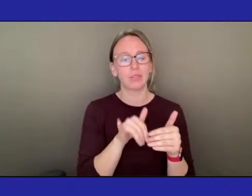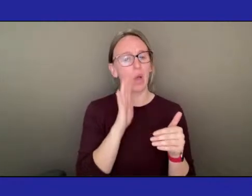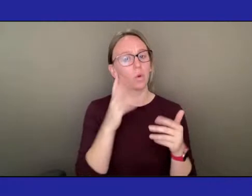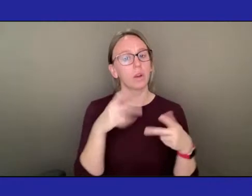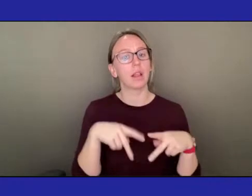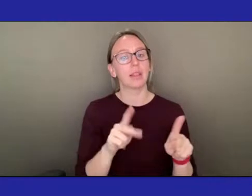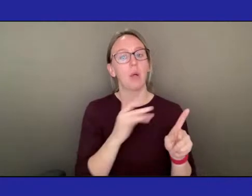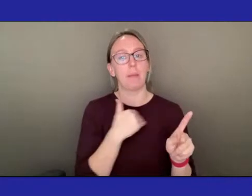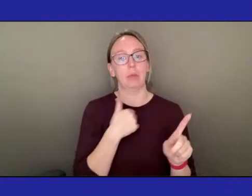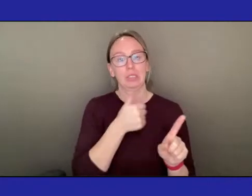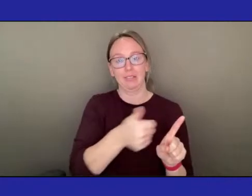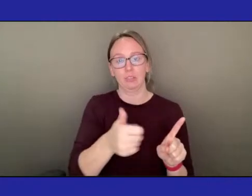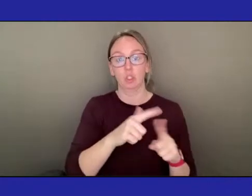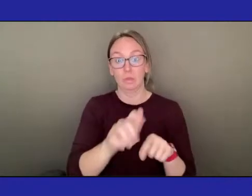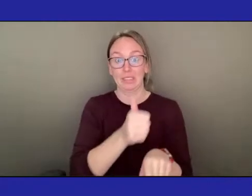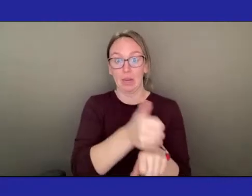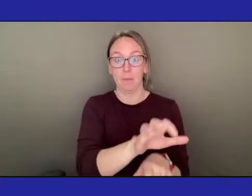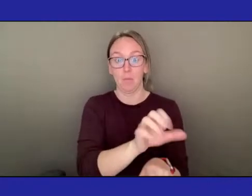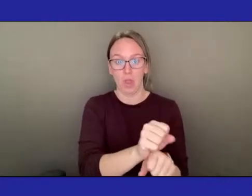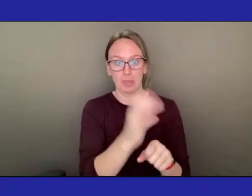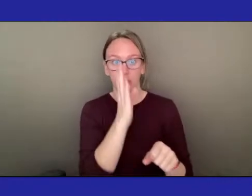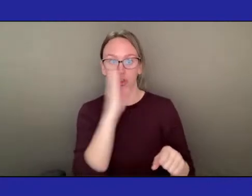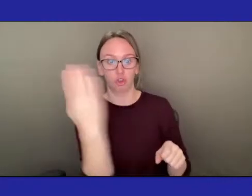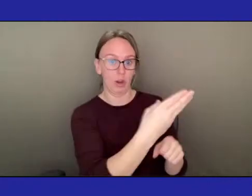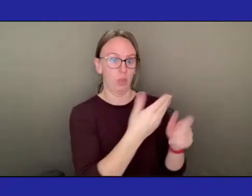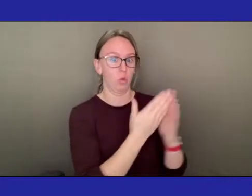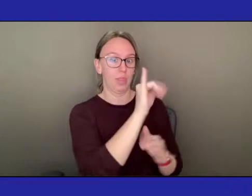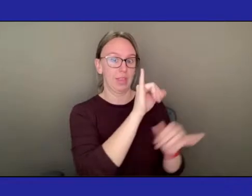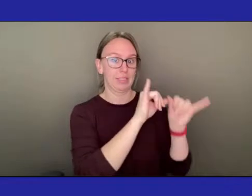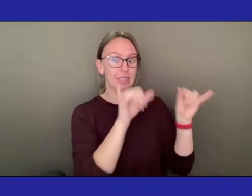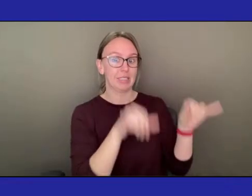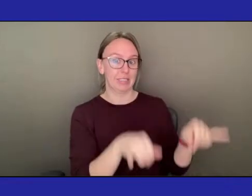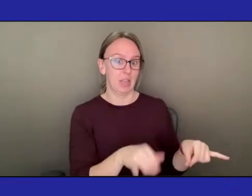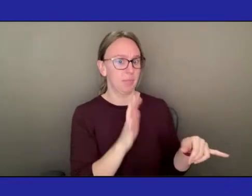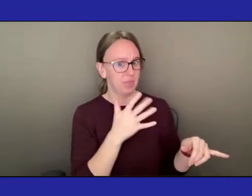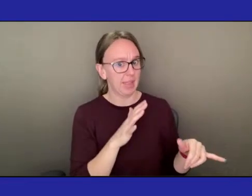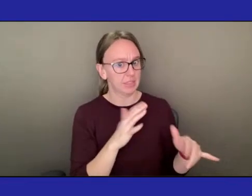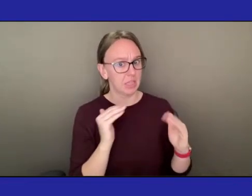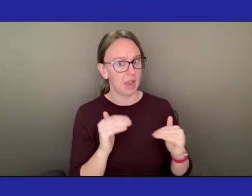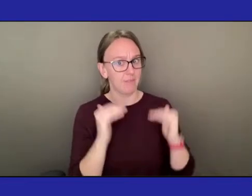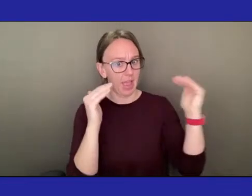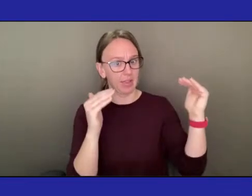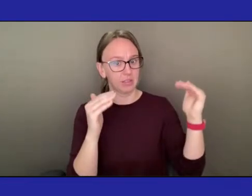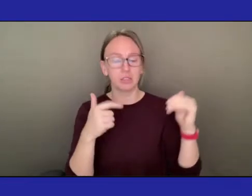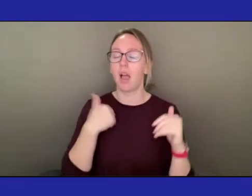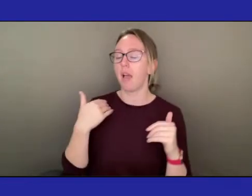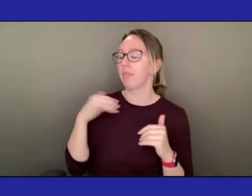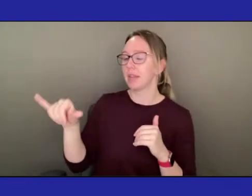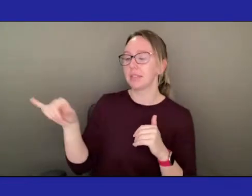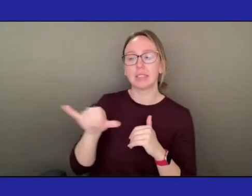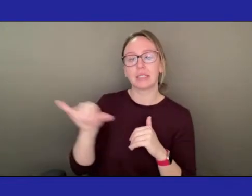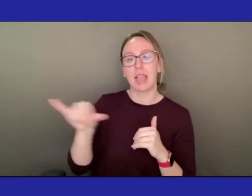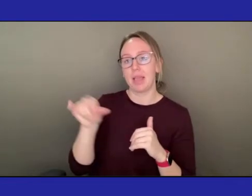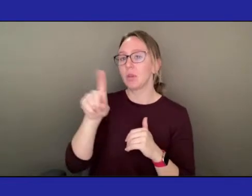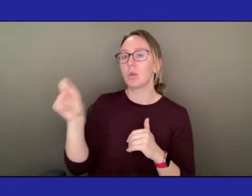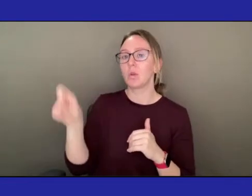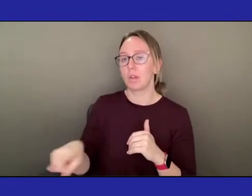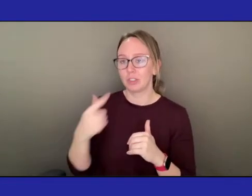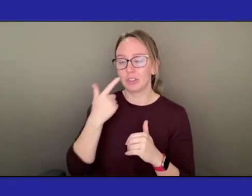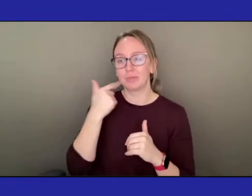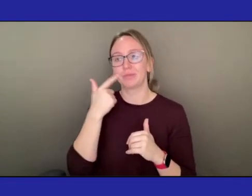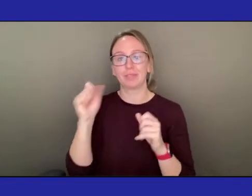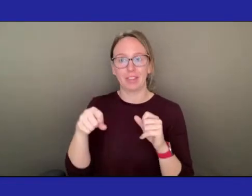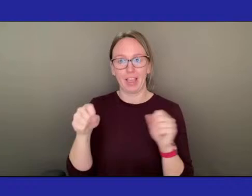make appointments directly in the system, right? And right. So that's pretty advanced. I had that same question. Yeah, it's a very advanced situation.